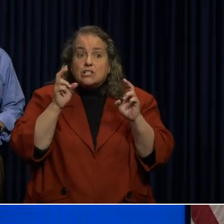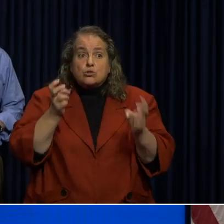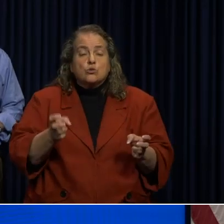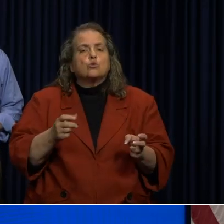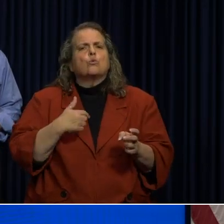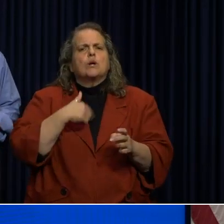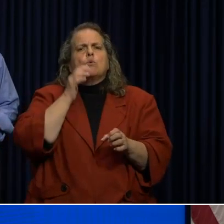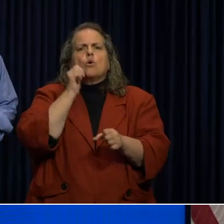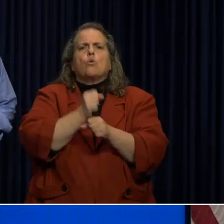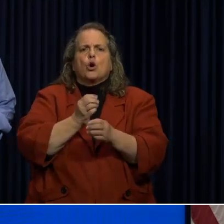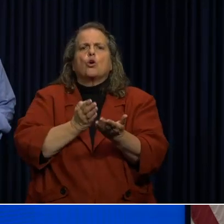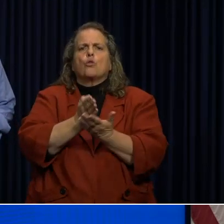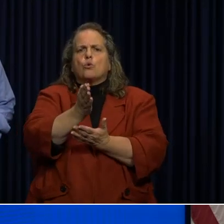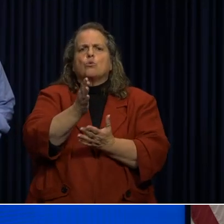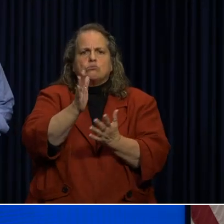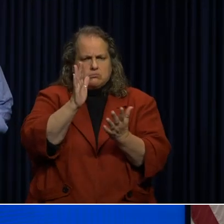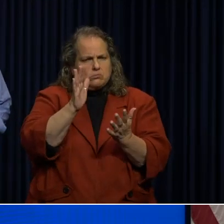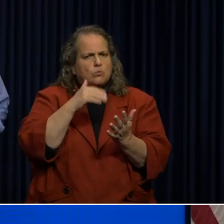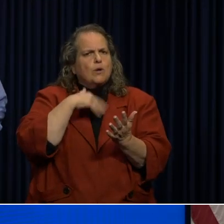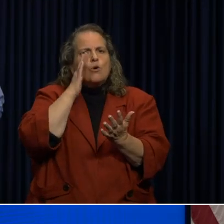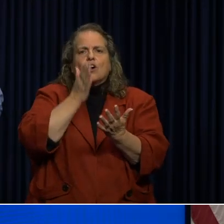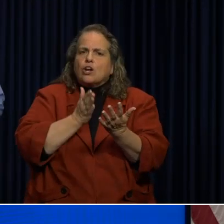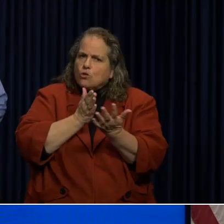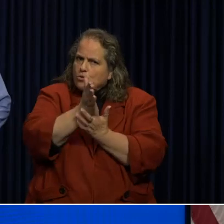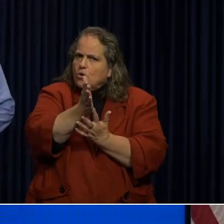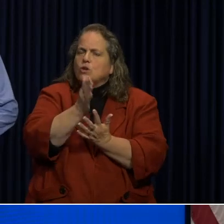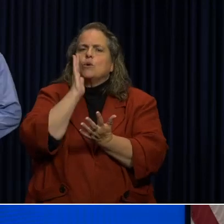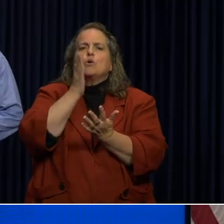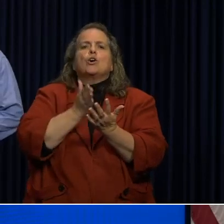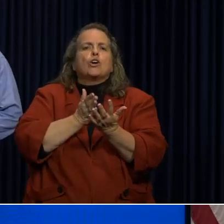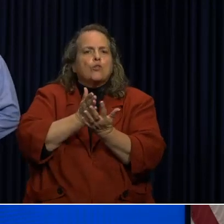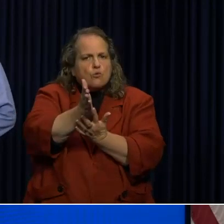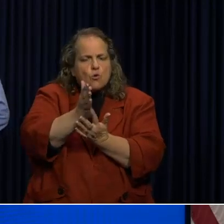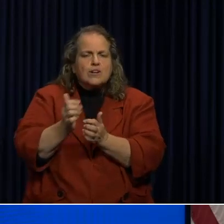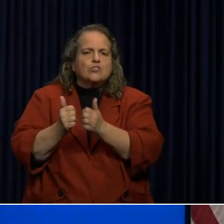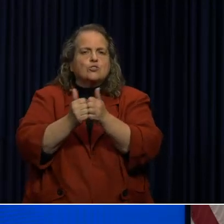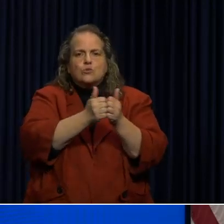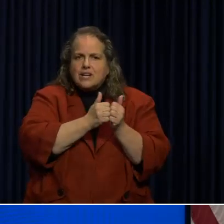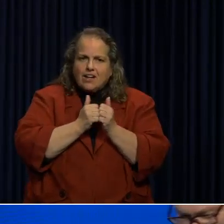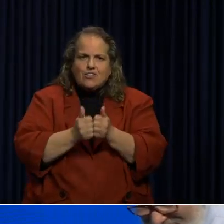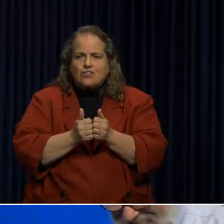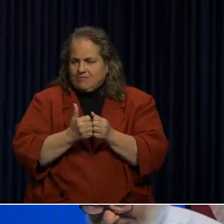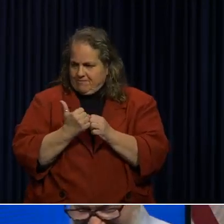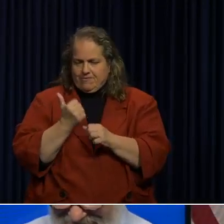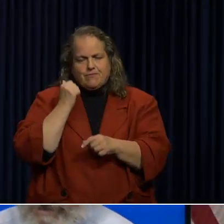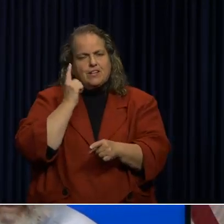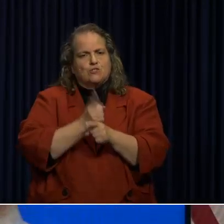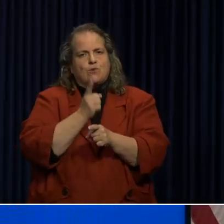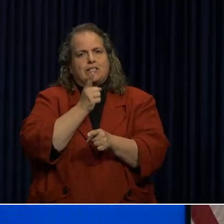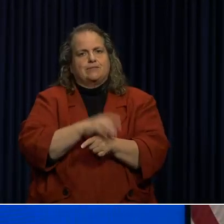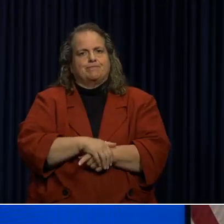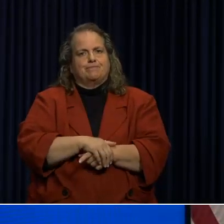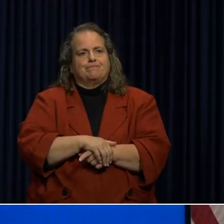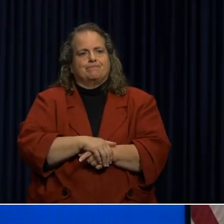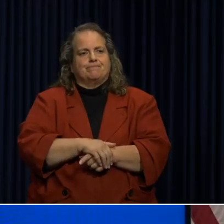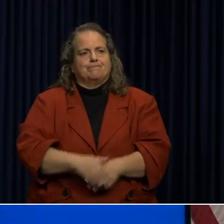them, and we're going to get through it, and we're going to get through it together. Thank you. Sounds right.